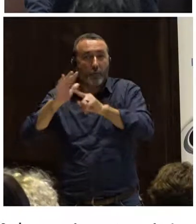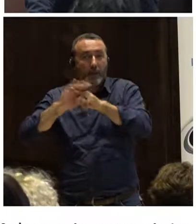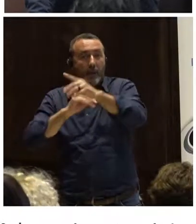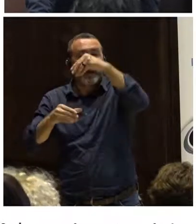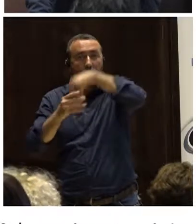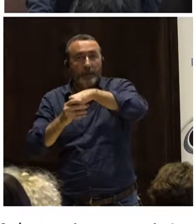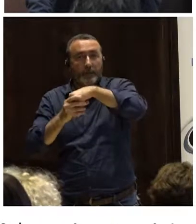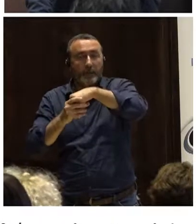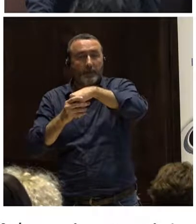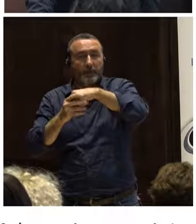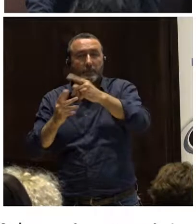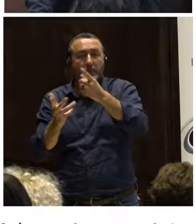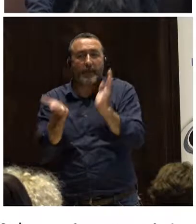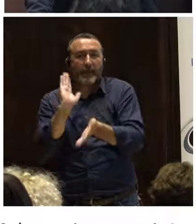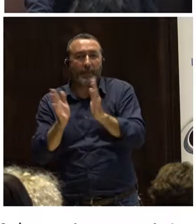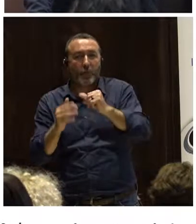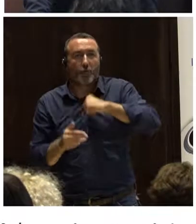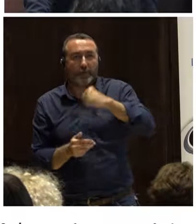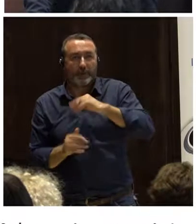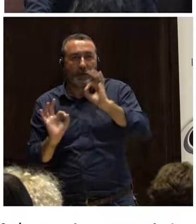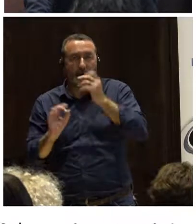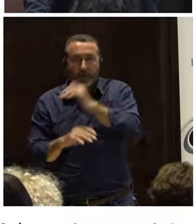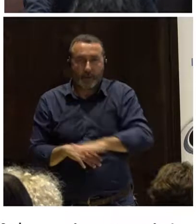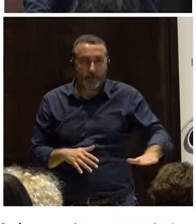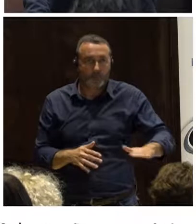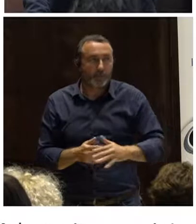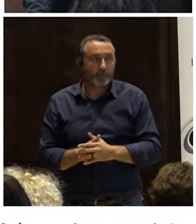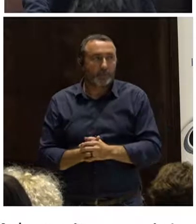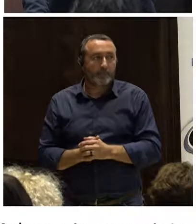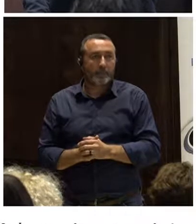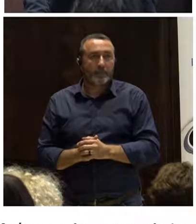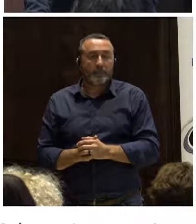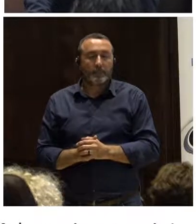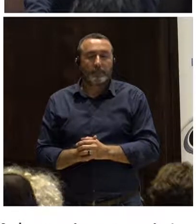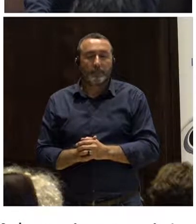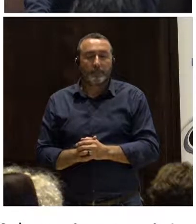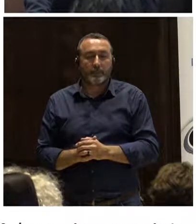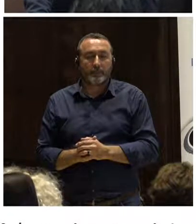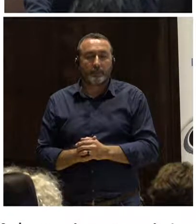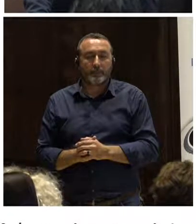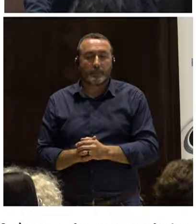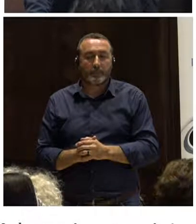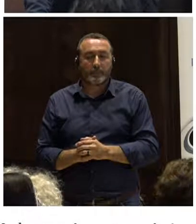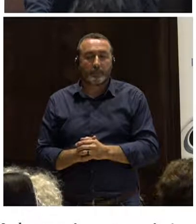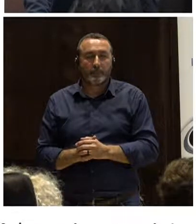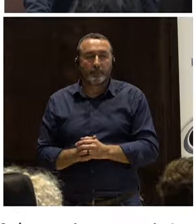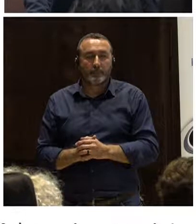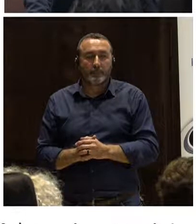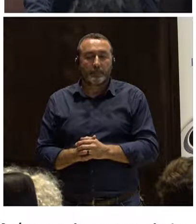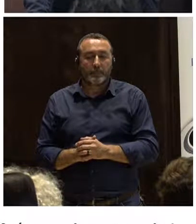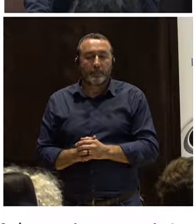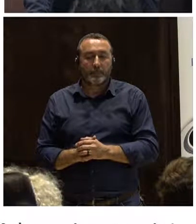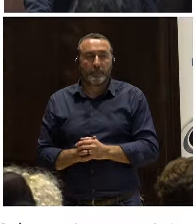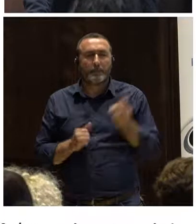and she teaches assistive technology. He's researching in something which is very interesting for us, that is the use